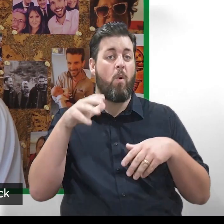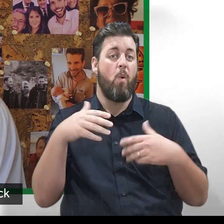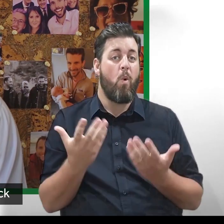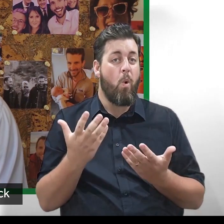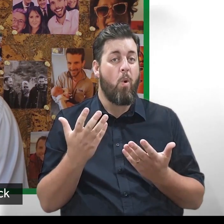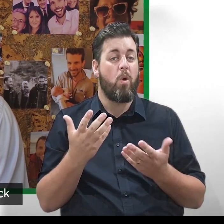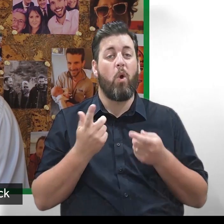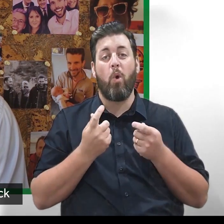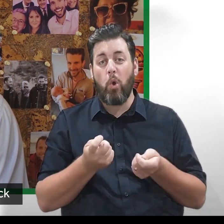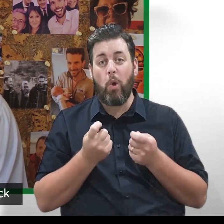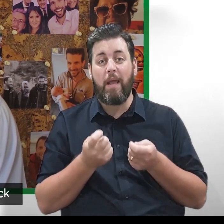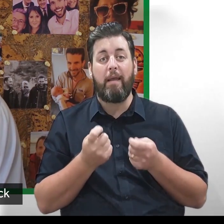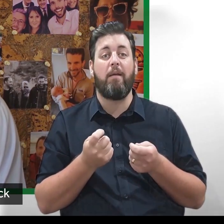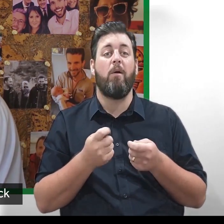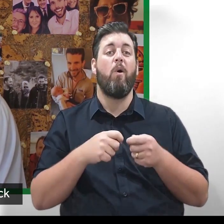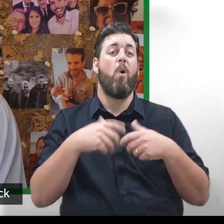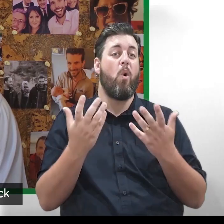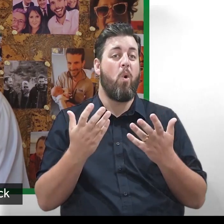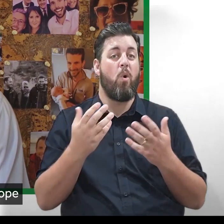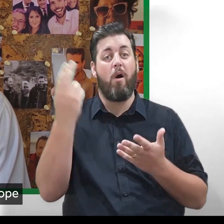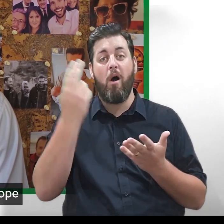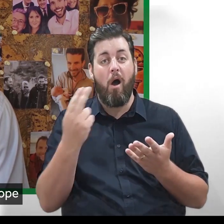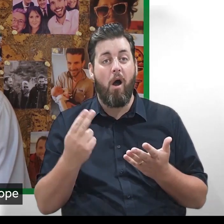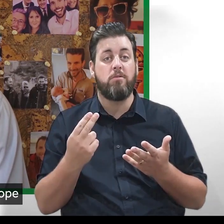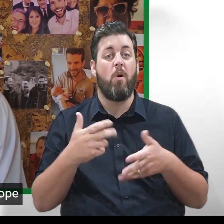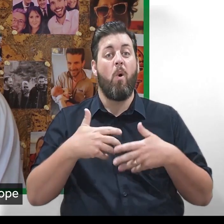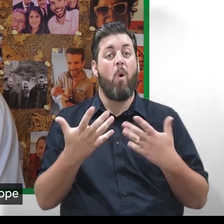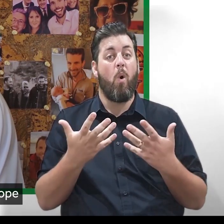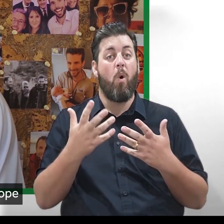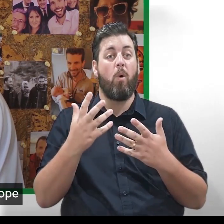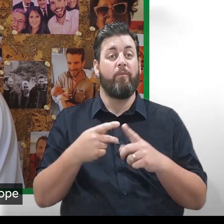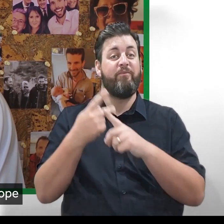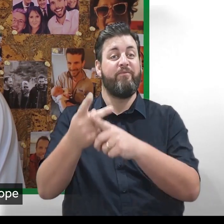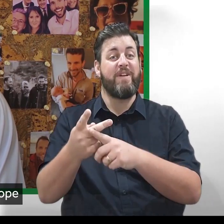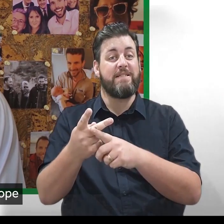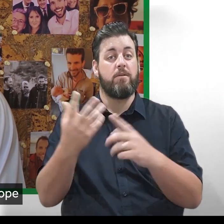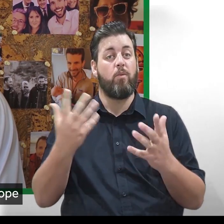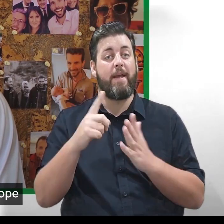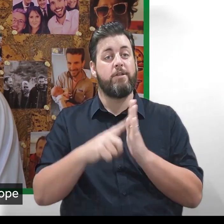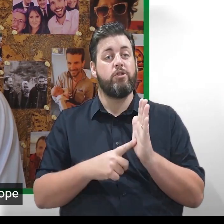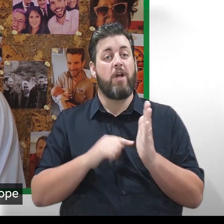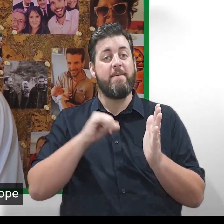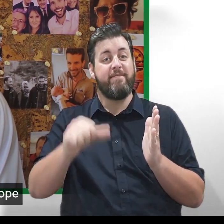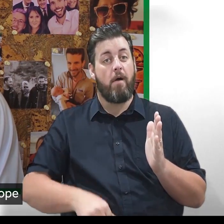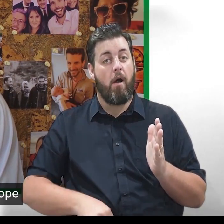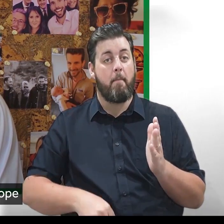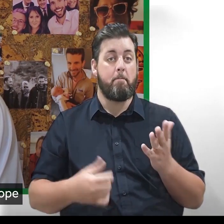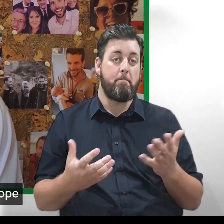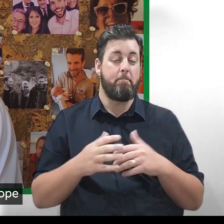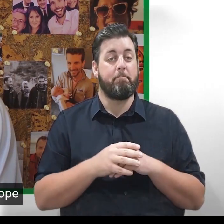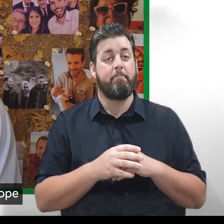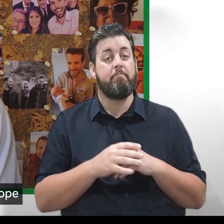maybe that you did some cooking with Bike Back or some art, or took time to visit